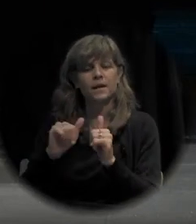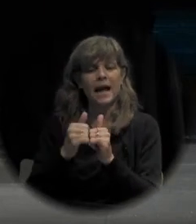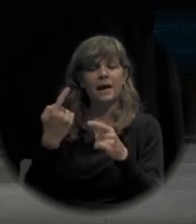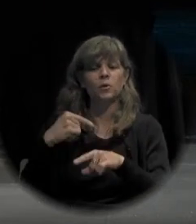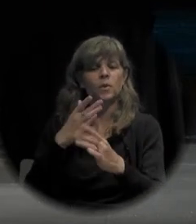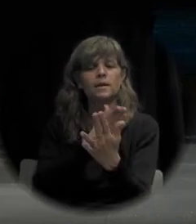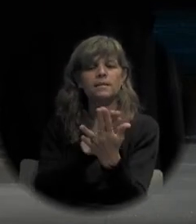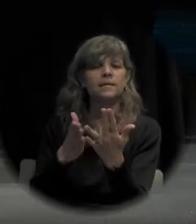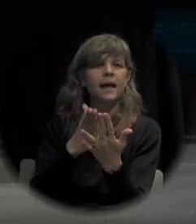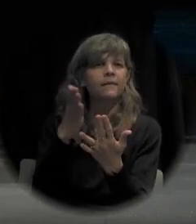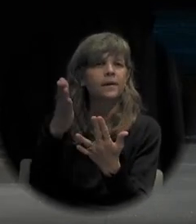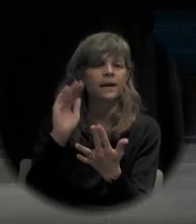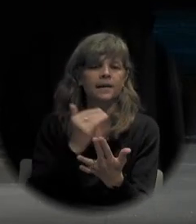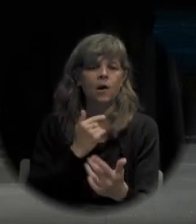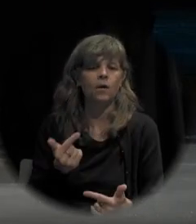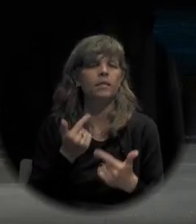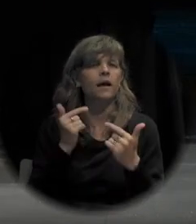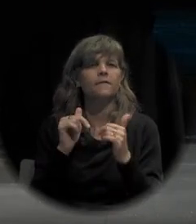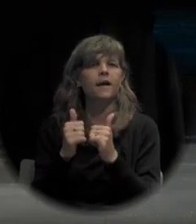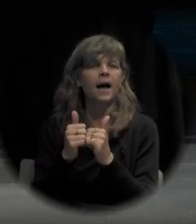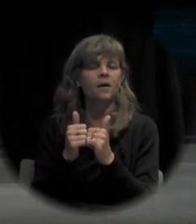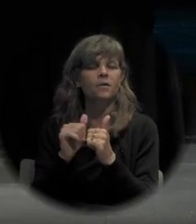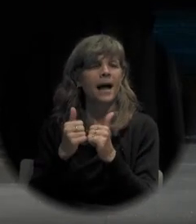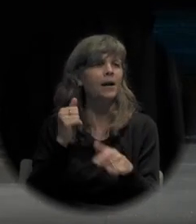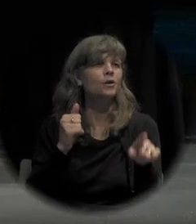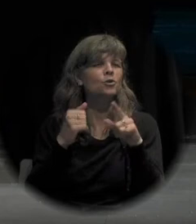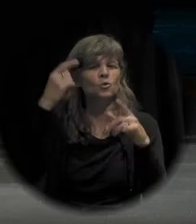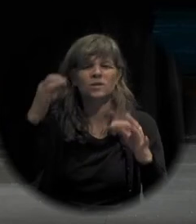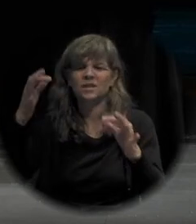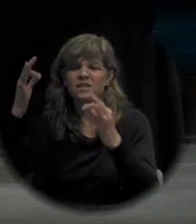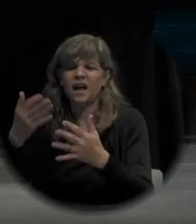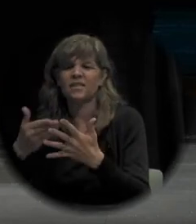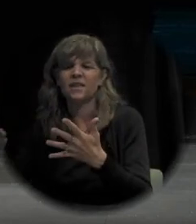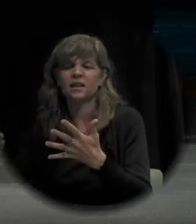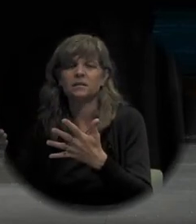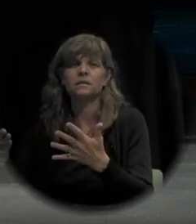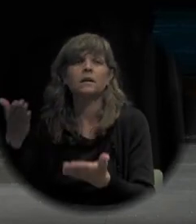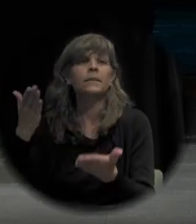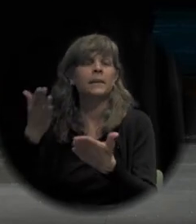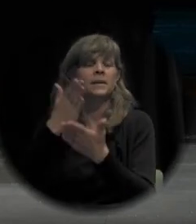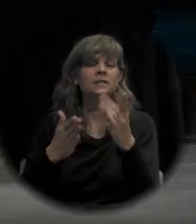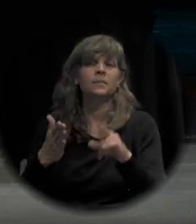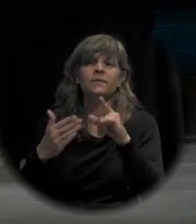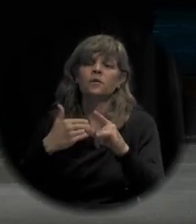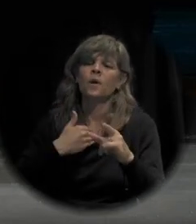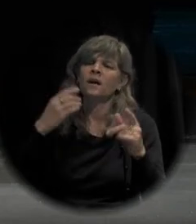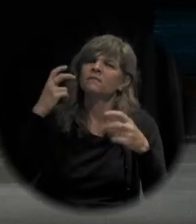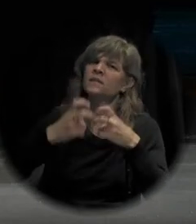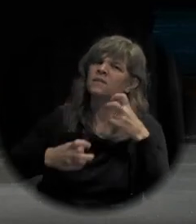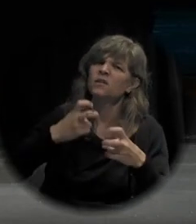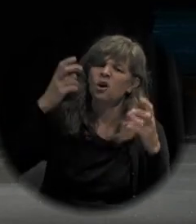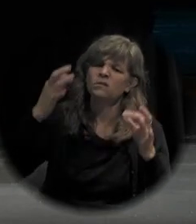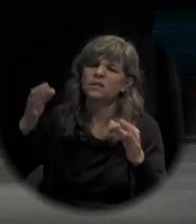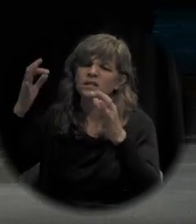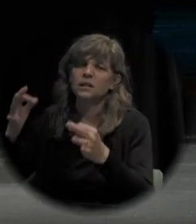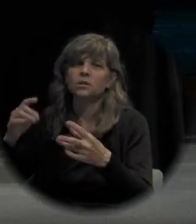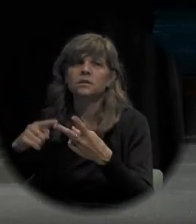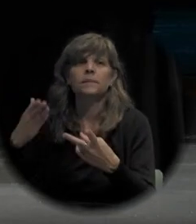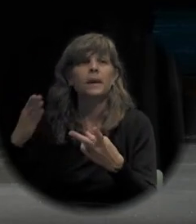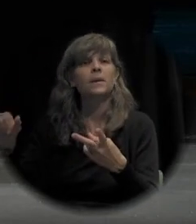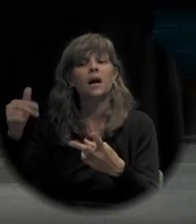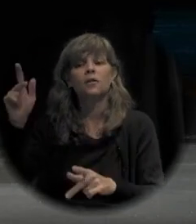front of us? For some of you, you're facing very, very difficult things. Others, maybe you're in a